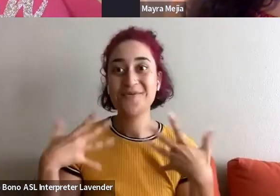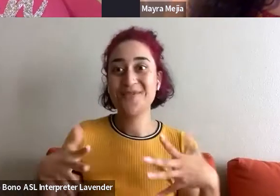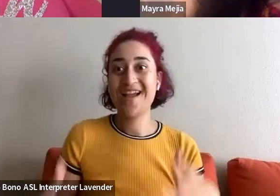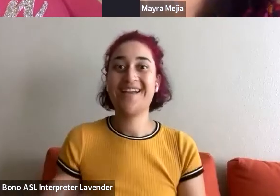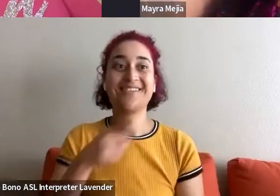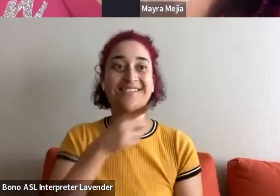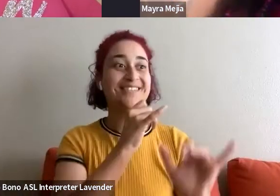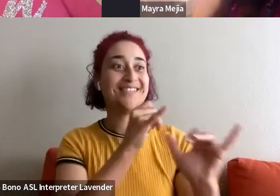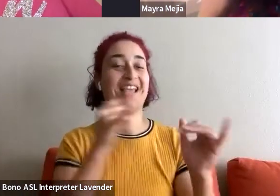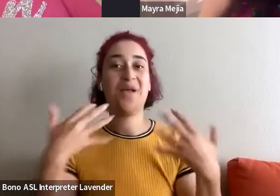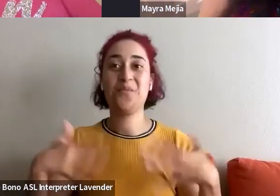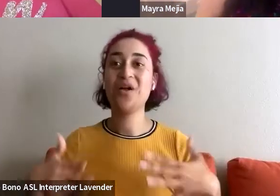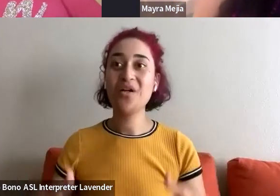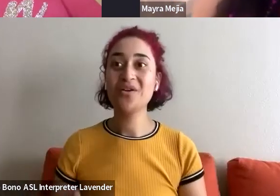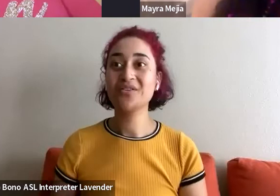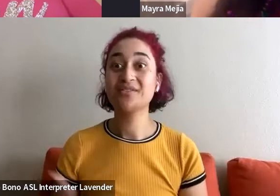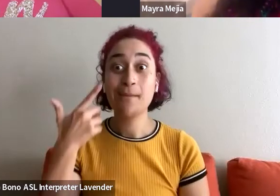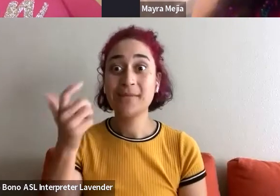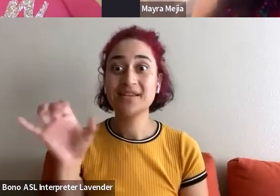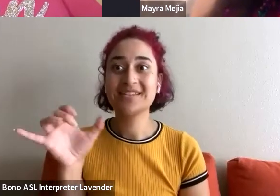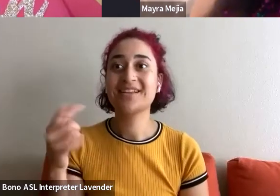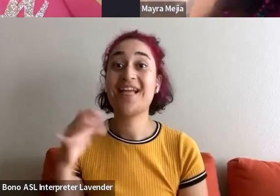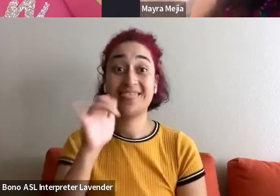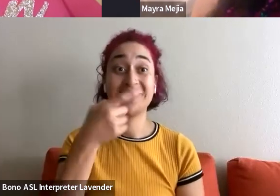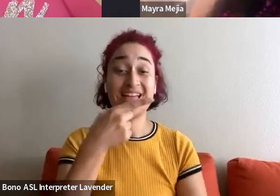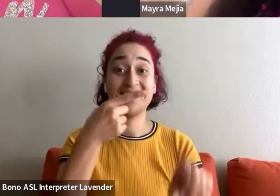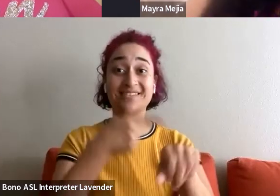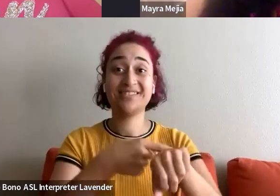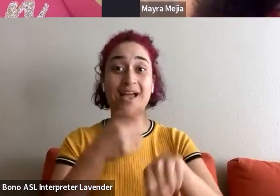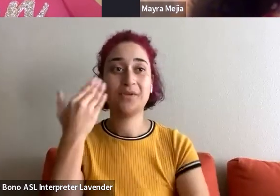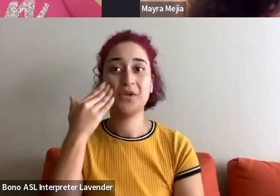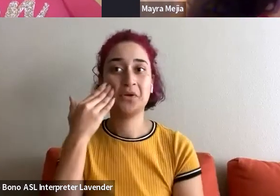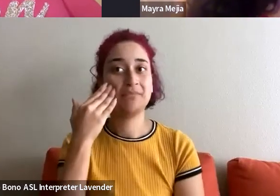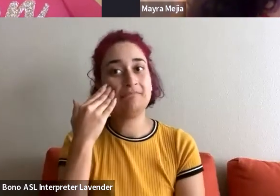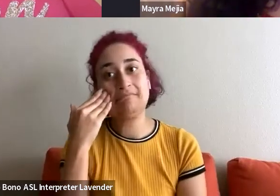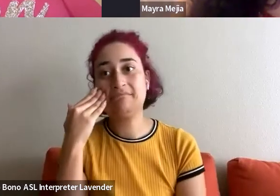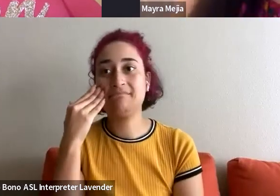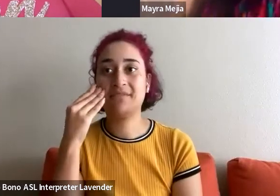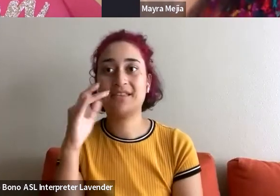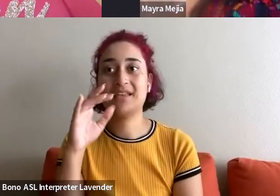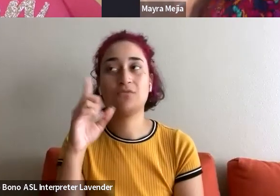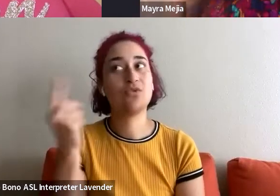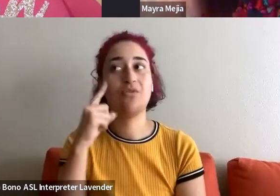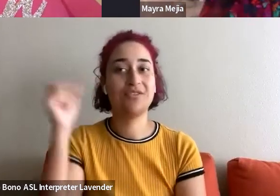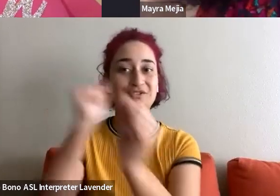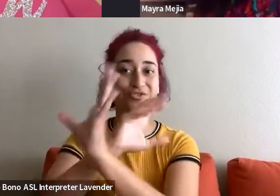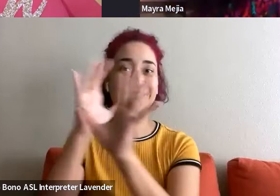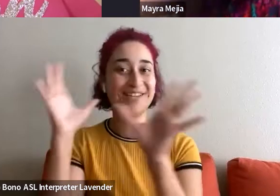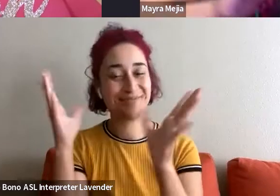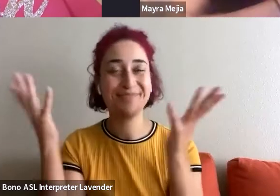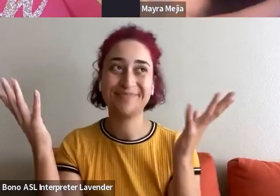clothes because at the time, that was only a dream.